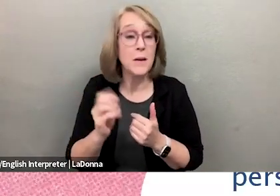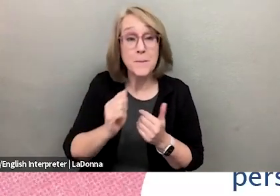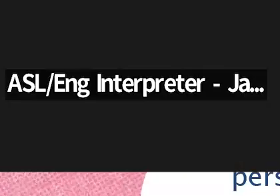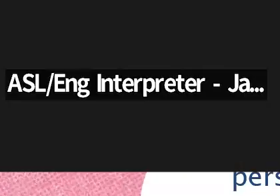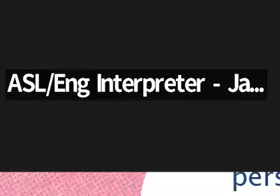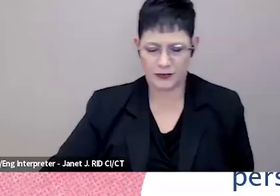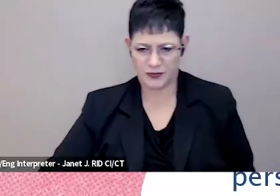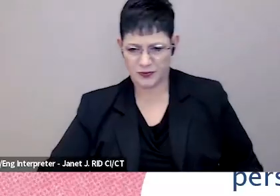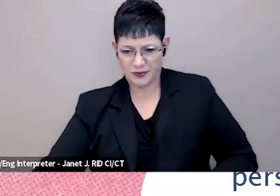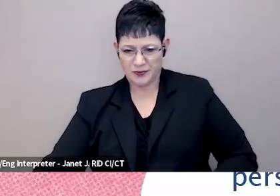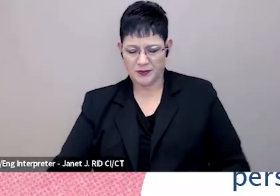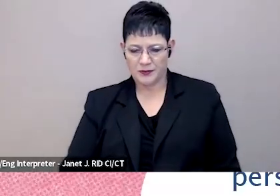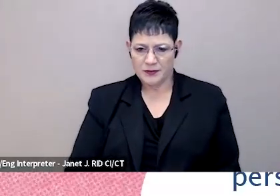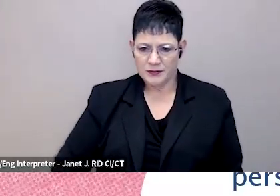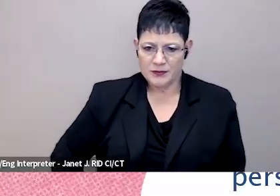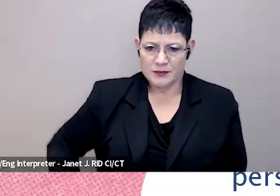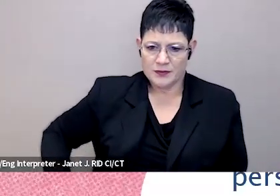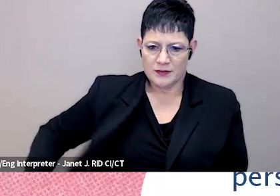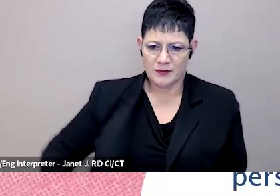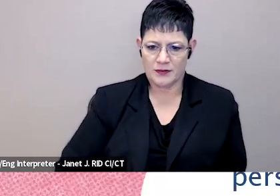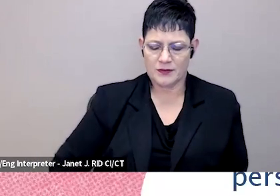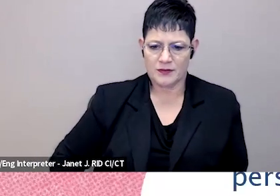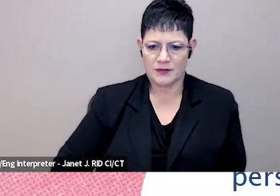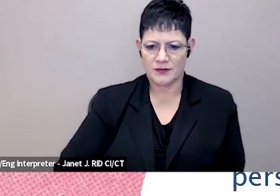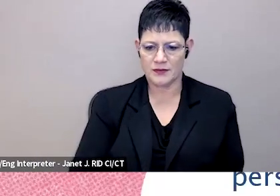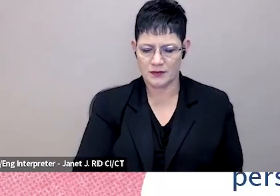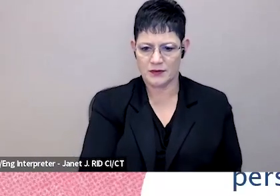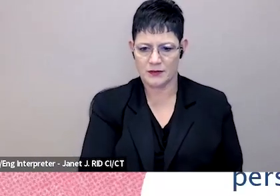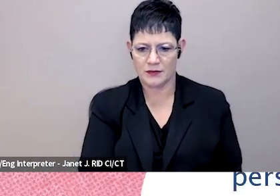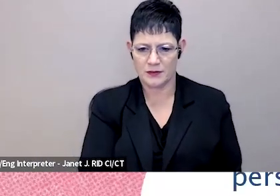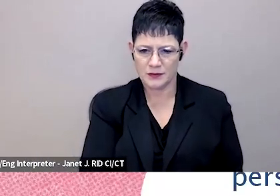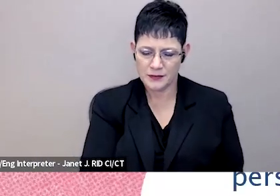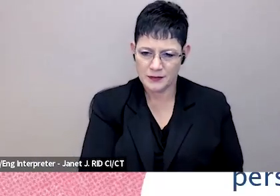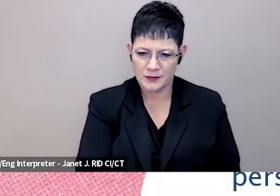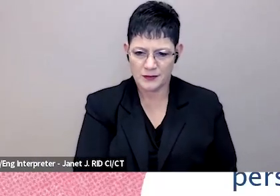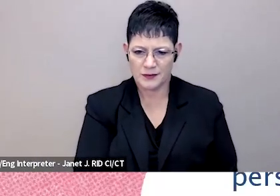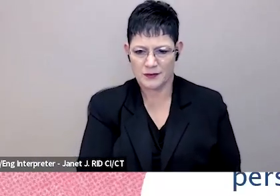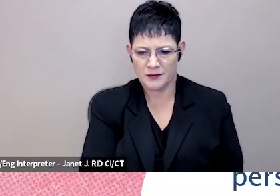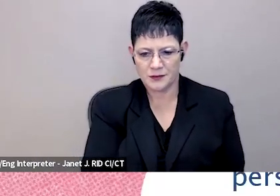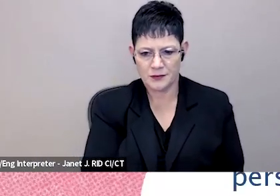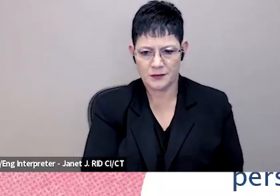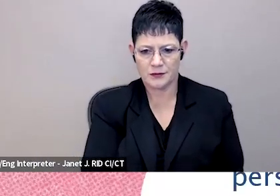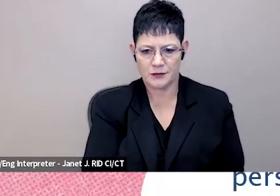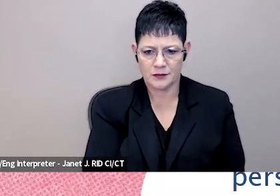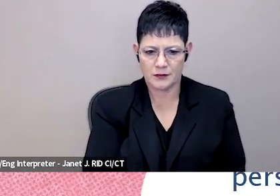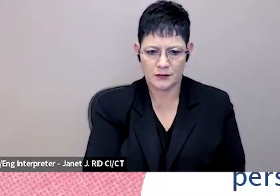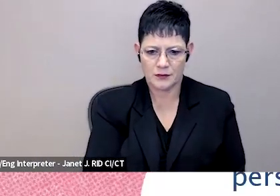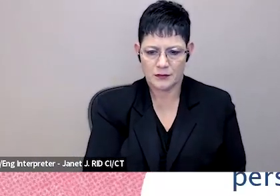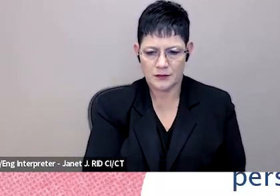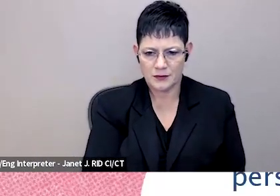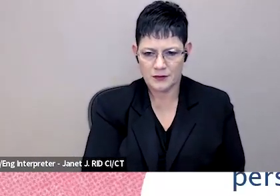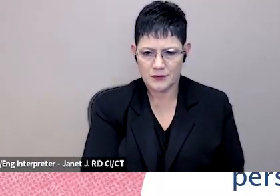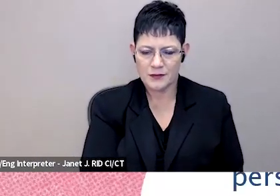expensive. So that, you know, part of the care crisis is that most people would rather receive care within their homes